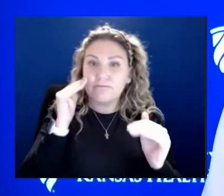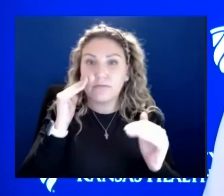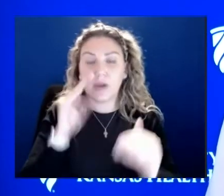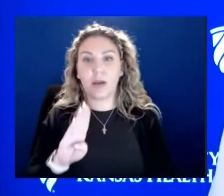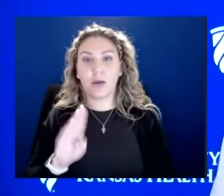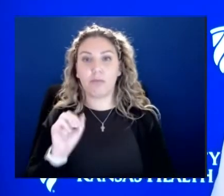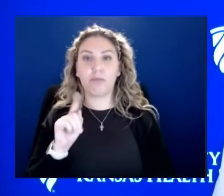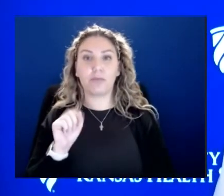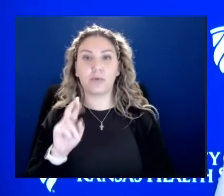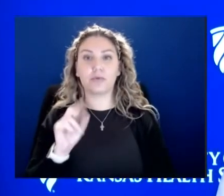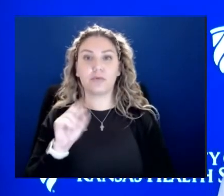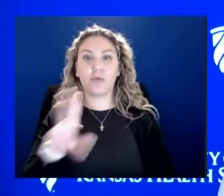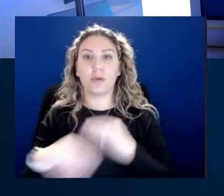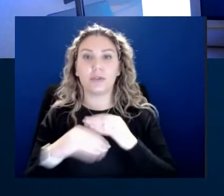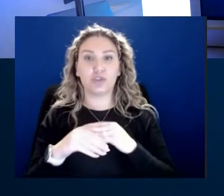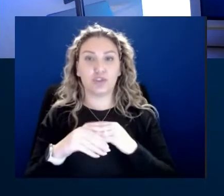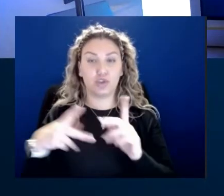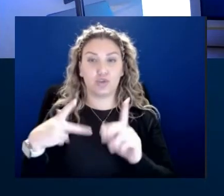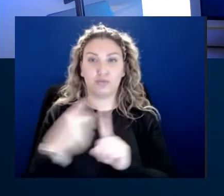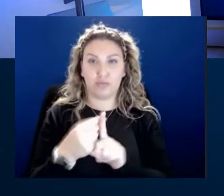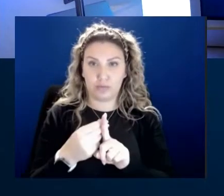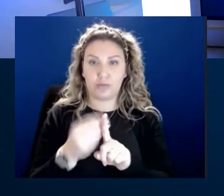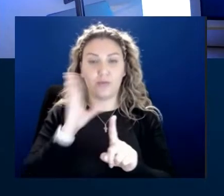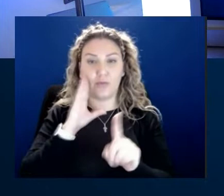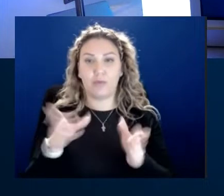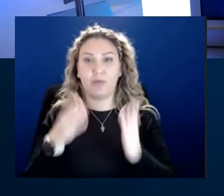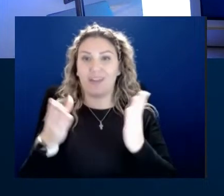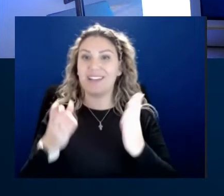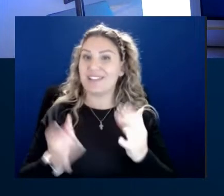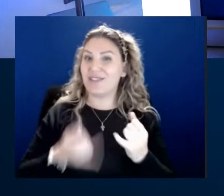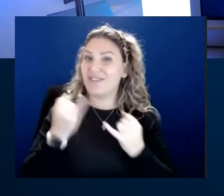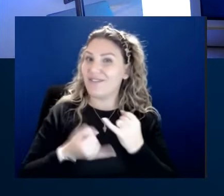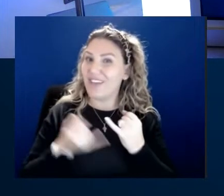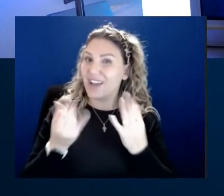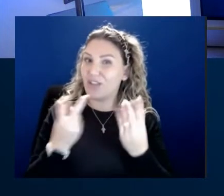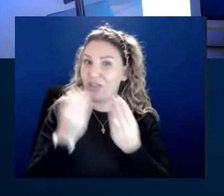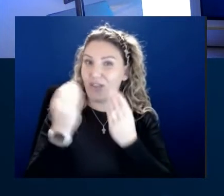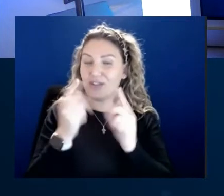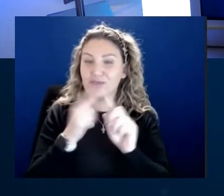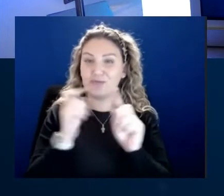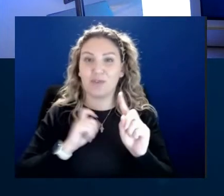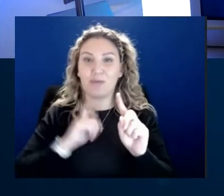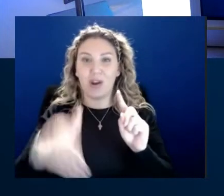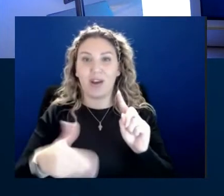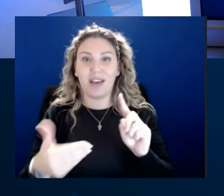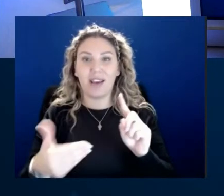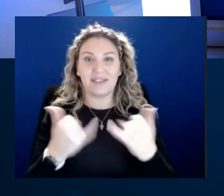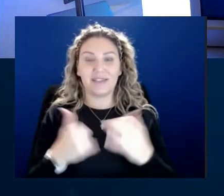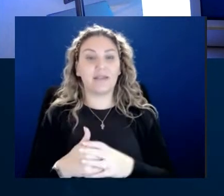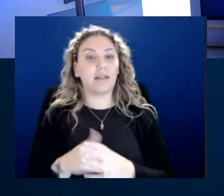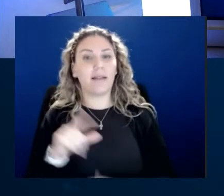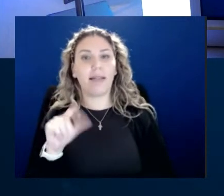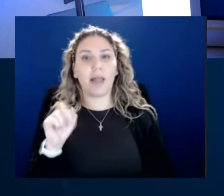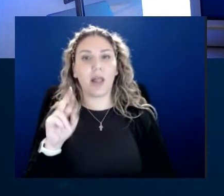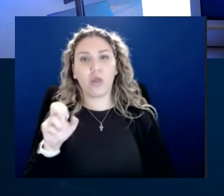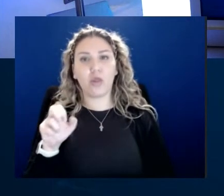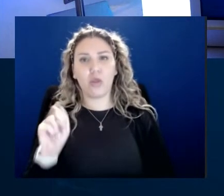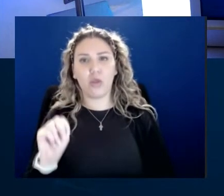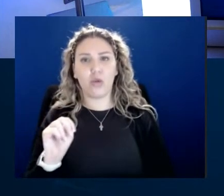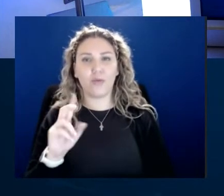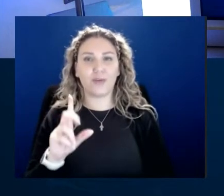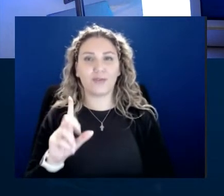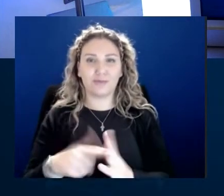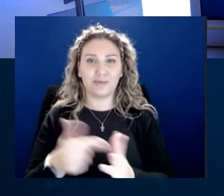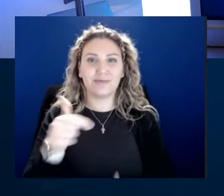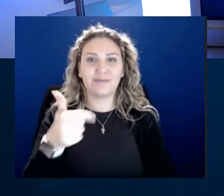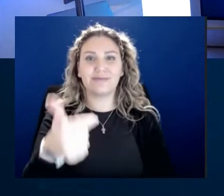will be recommended. All right, let's get to our final thoughts from our guests today. And Lauren, I'm going to start with you, and hopefully you can include anything I